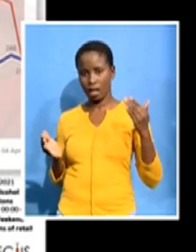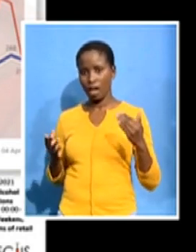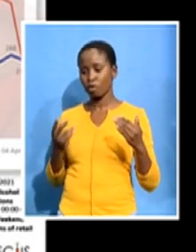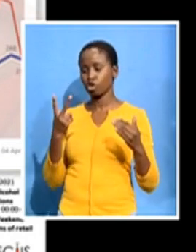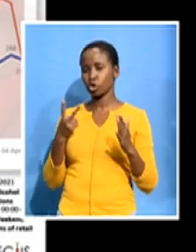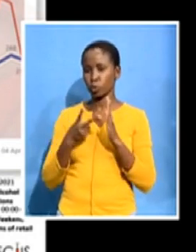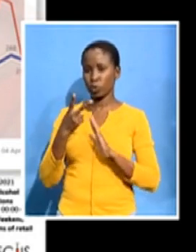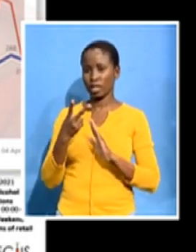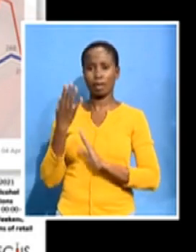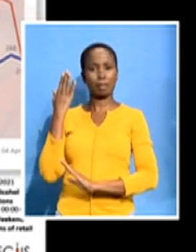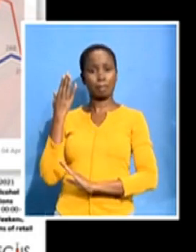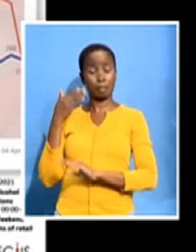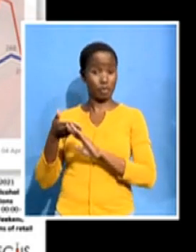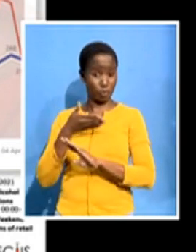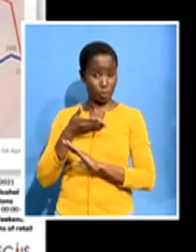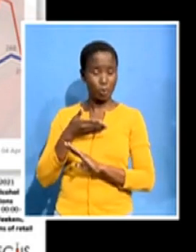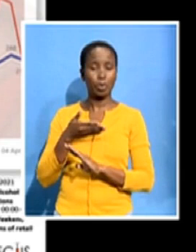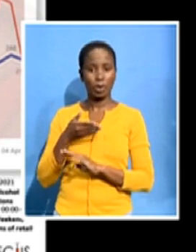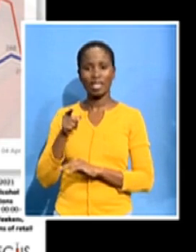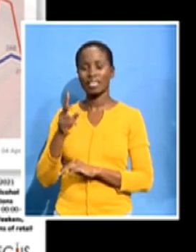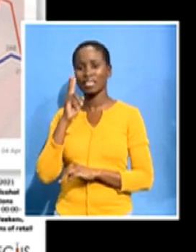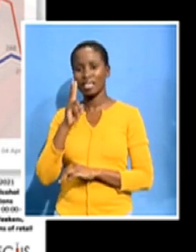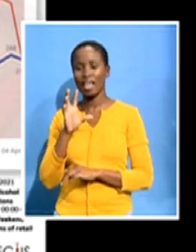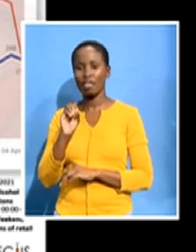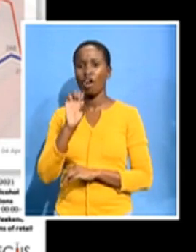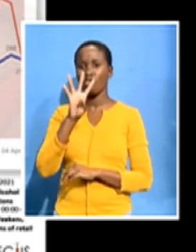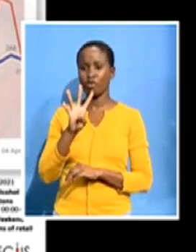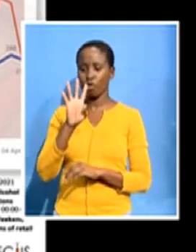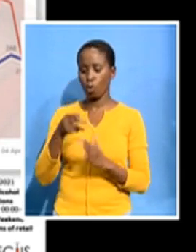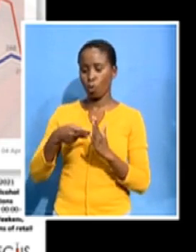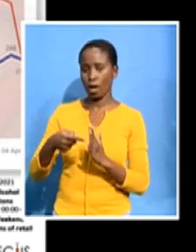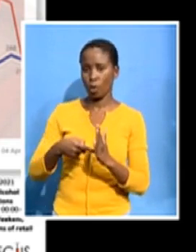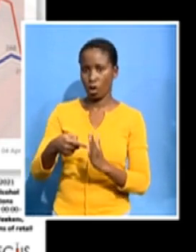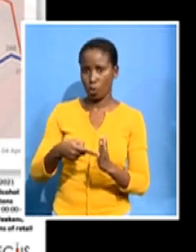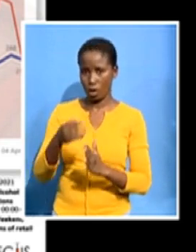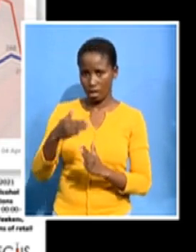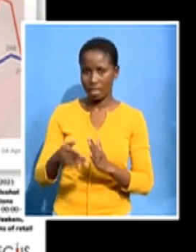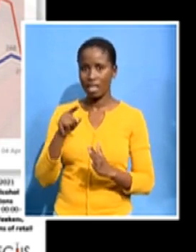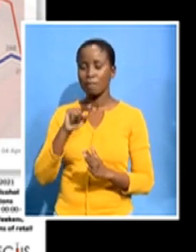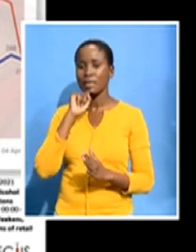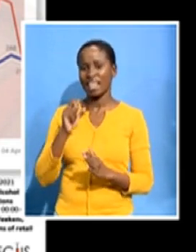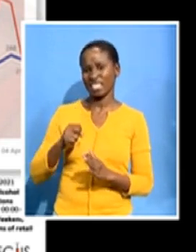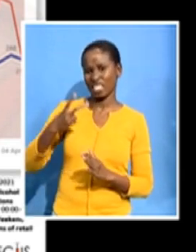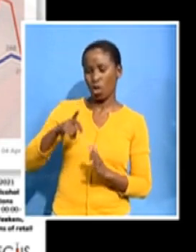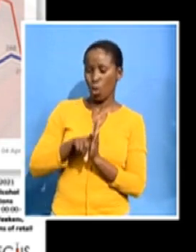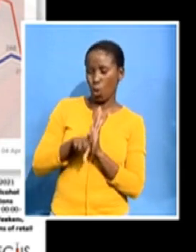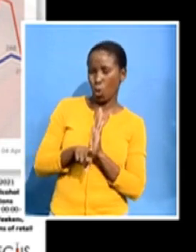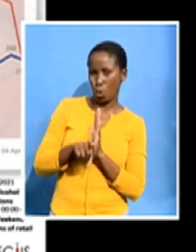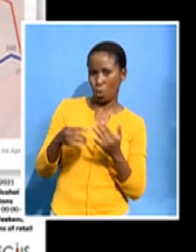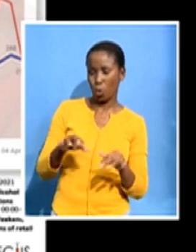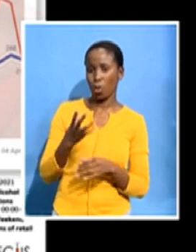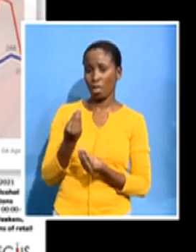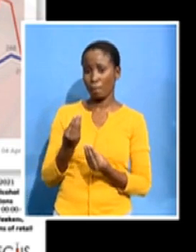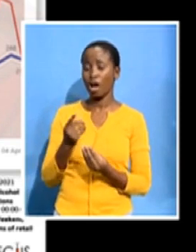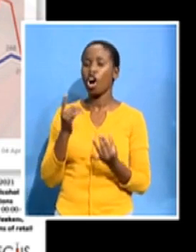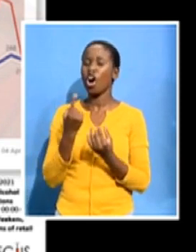to the 4 weekends before, it is the second lowest number for peak trauma. It's only in the middle of March where it was slightly lower.